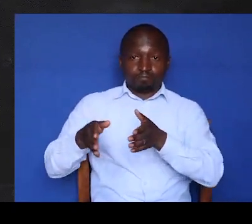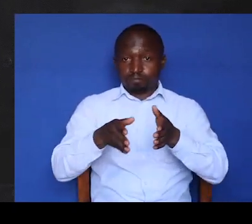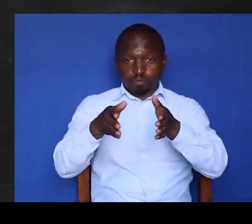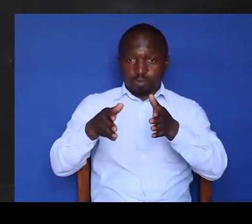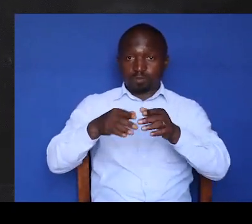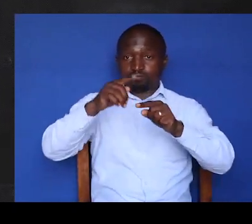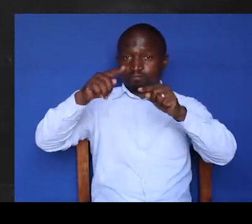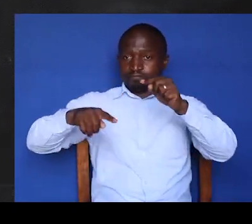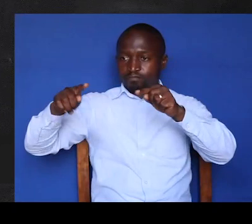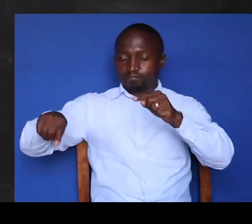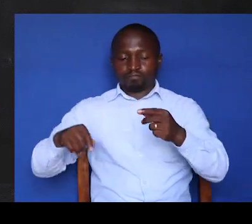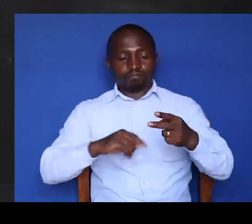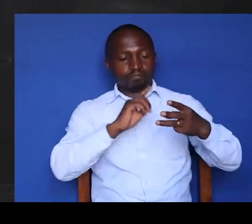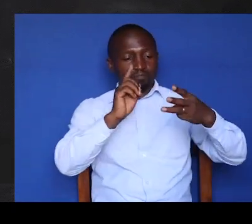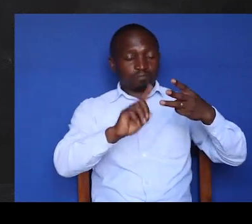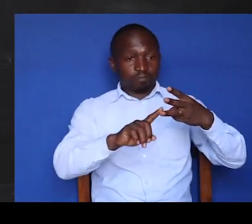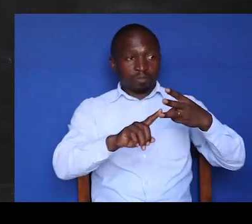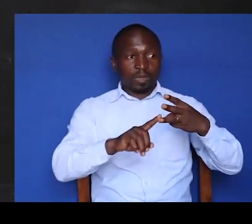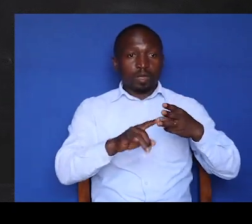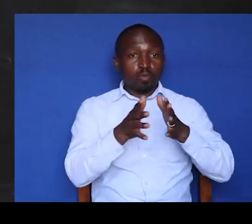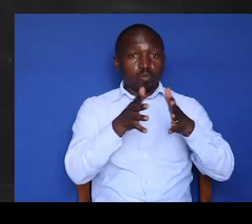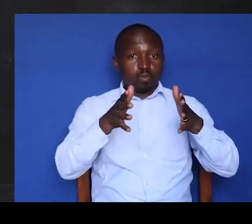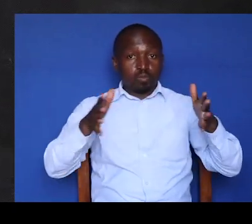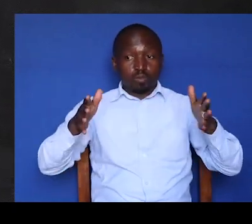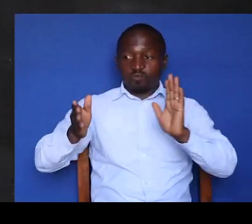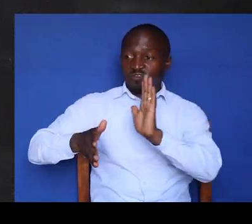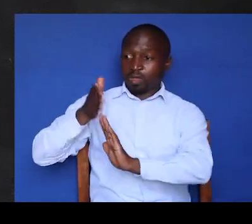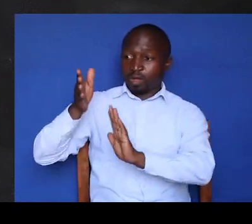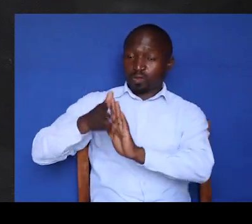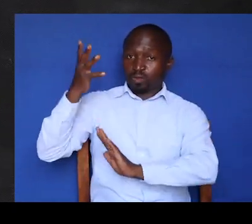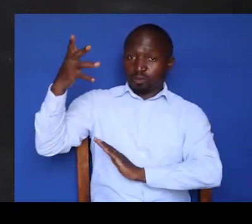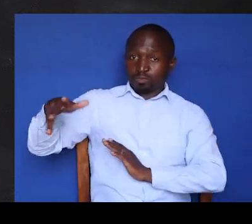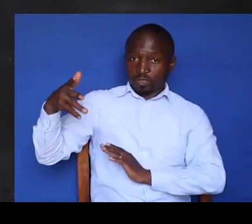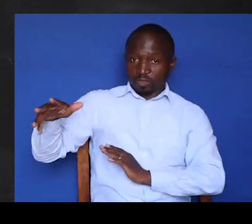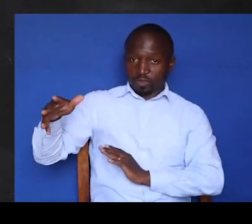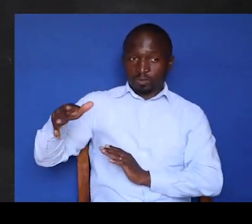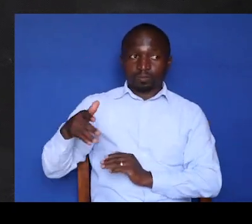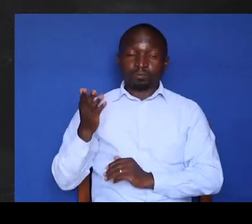have size of the catchment area. Class, look here.